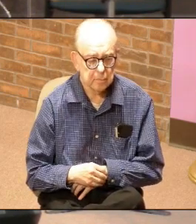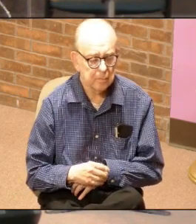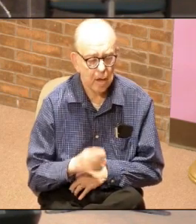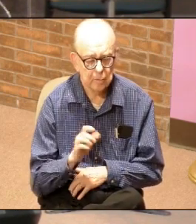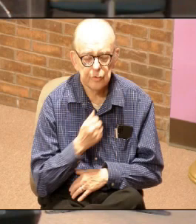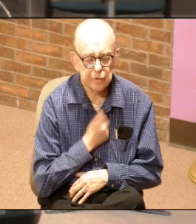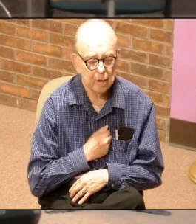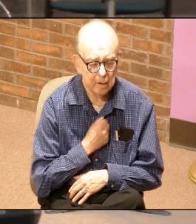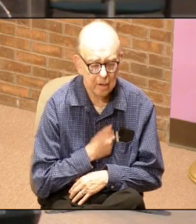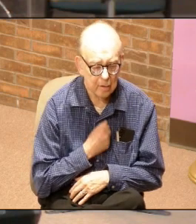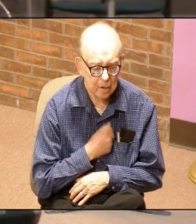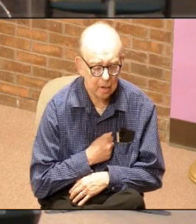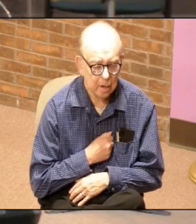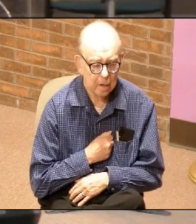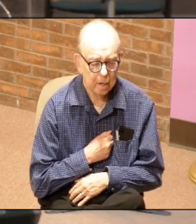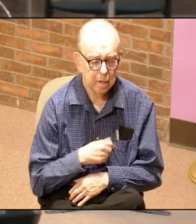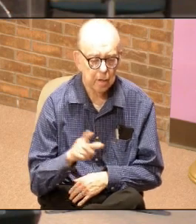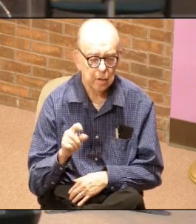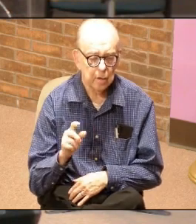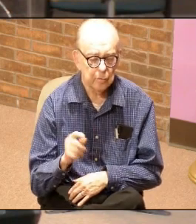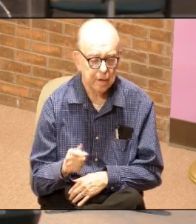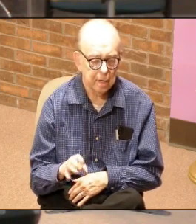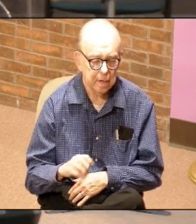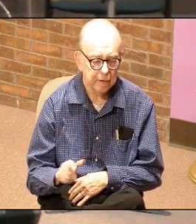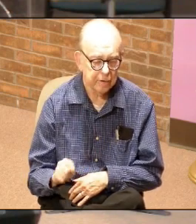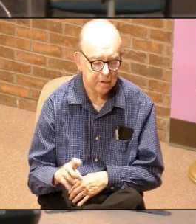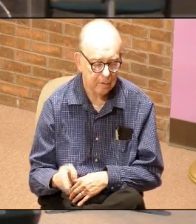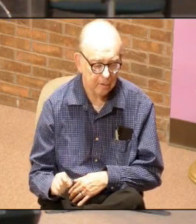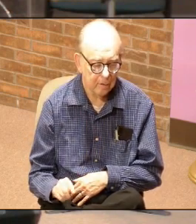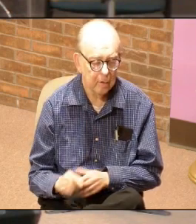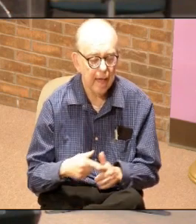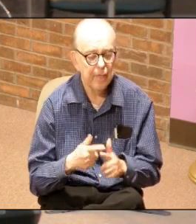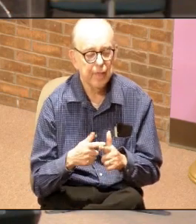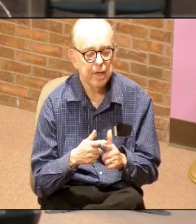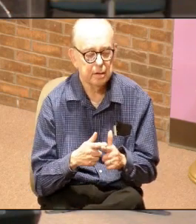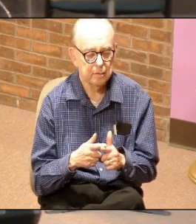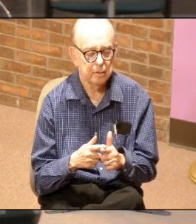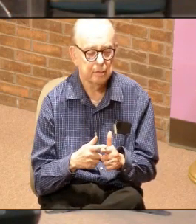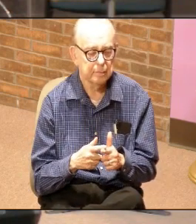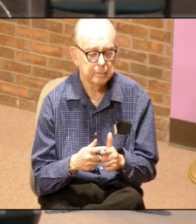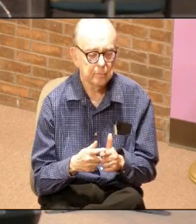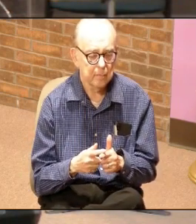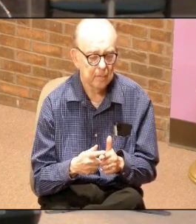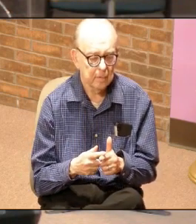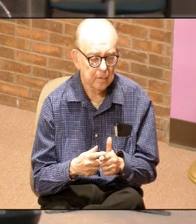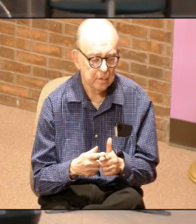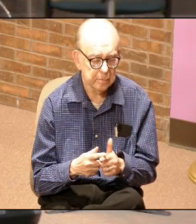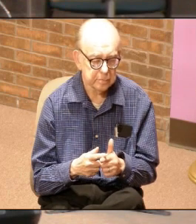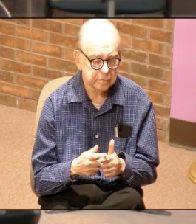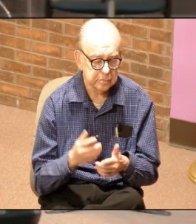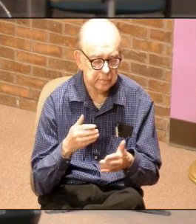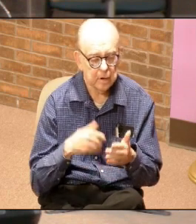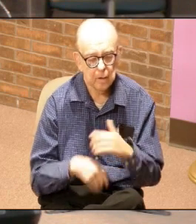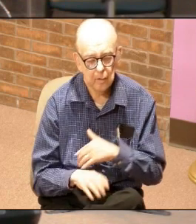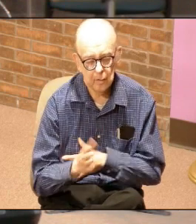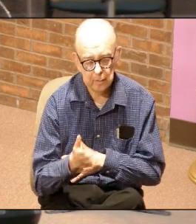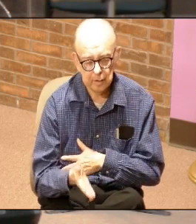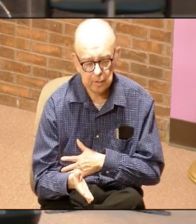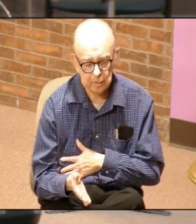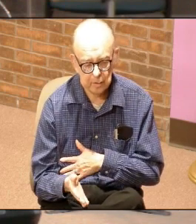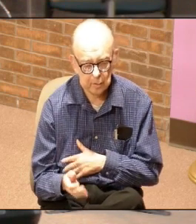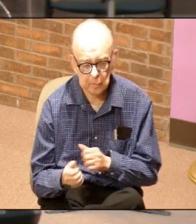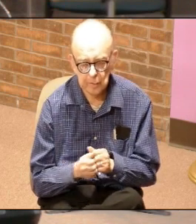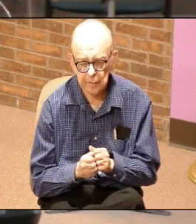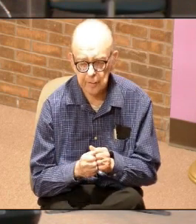Or no, I'm sorry, 2020 was when the election was. And then we come in to there with